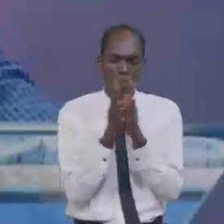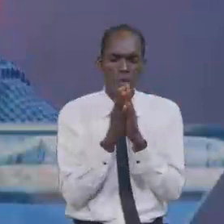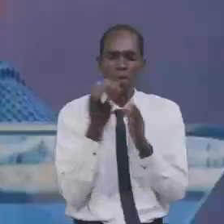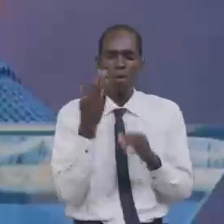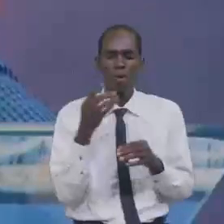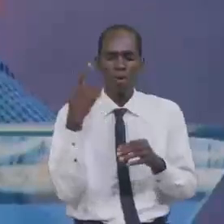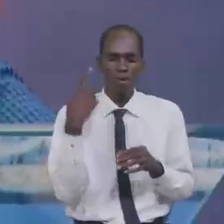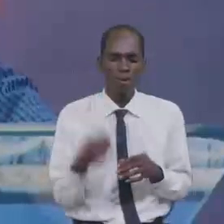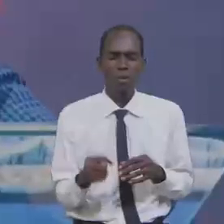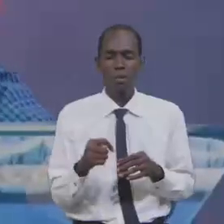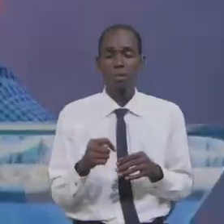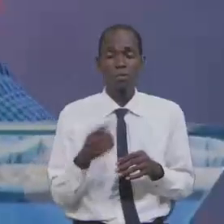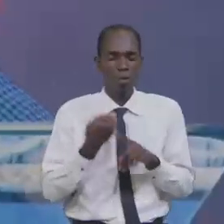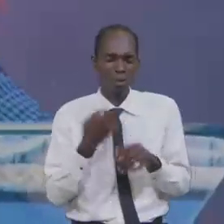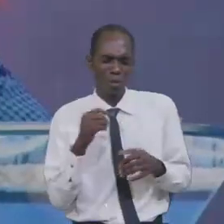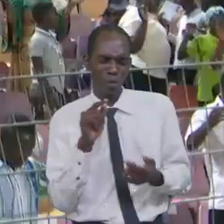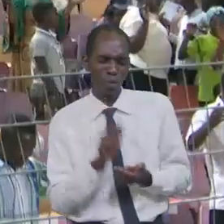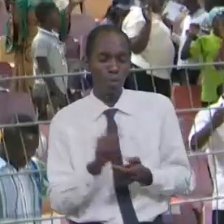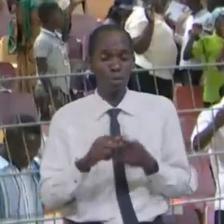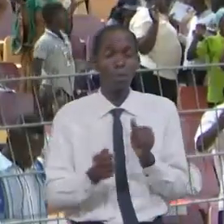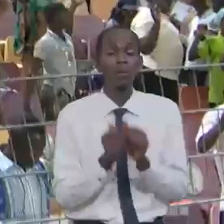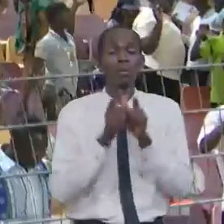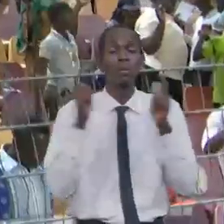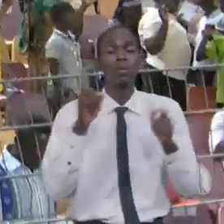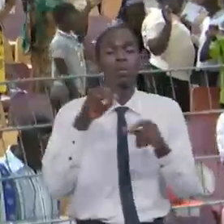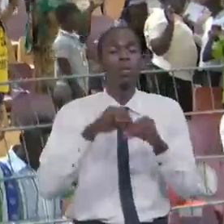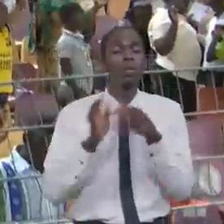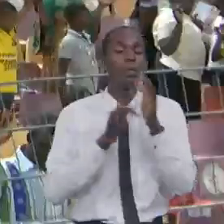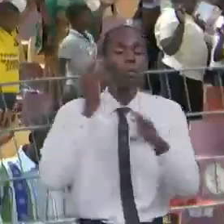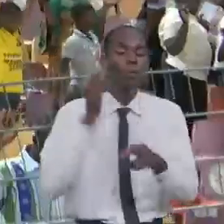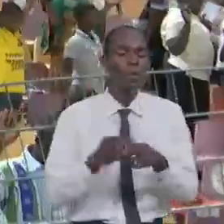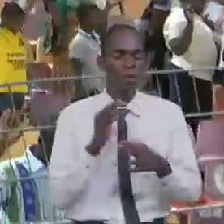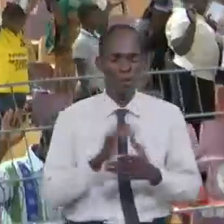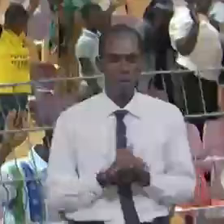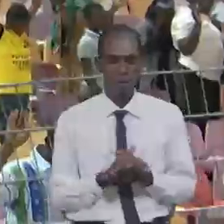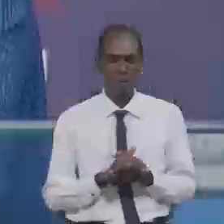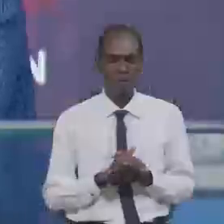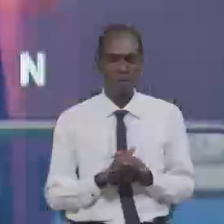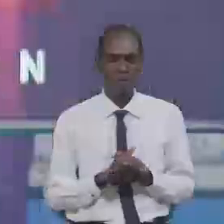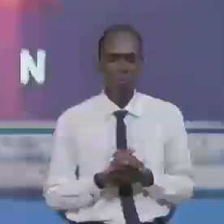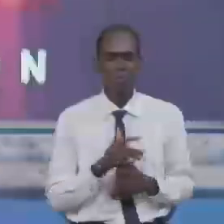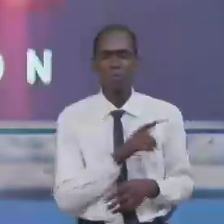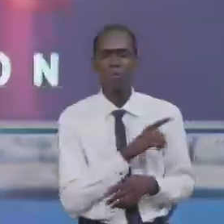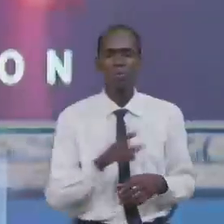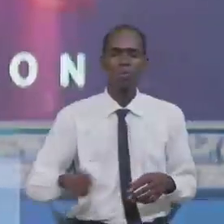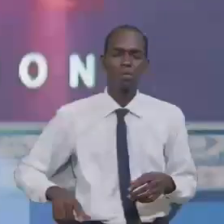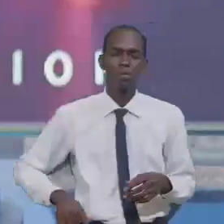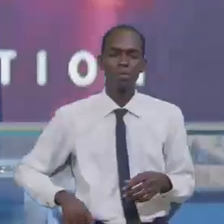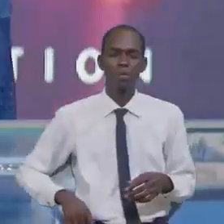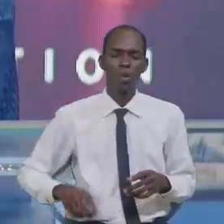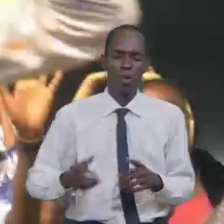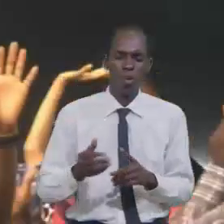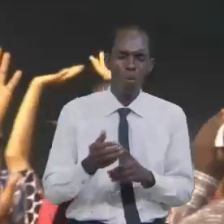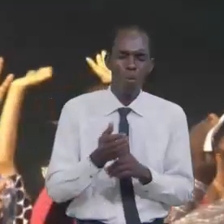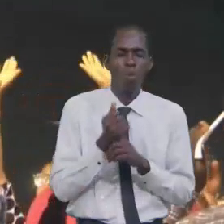the greatest, everyone in Jesus' name. Lord, hold everyone